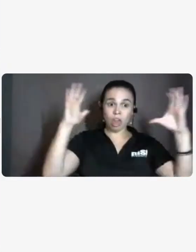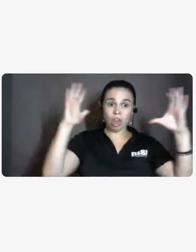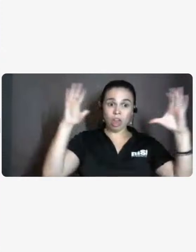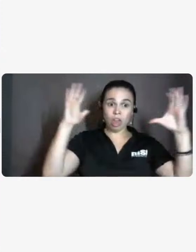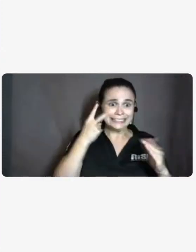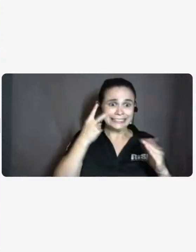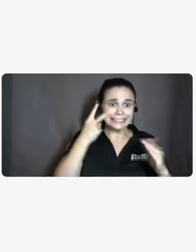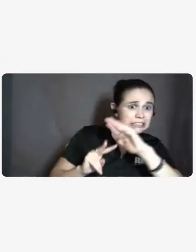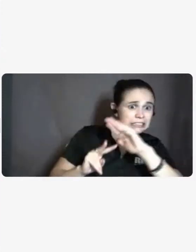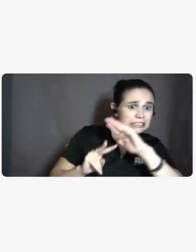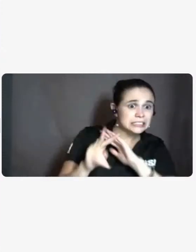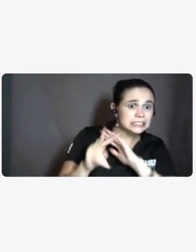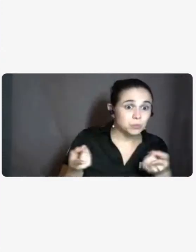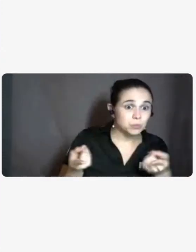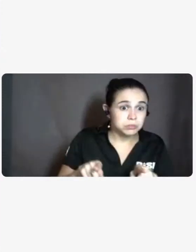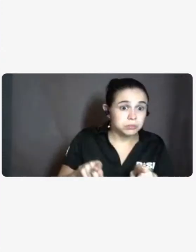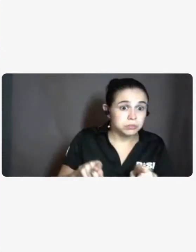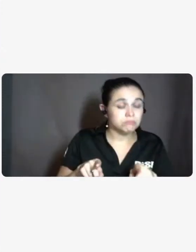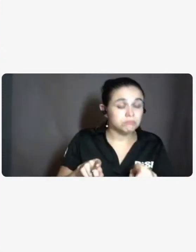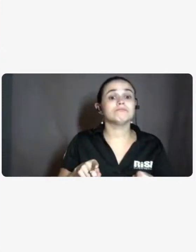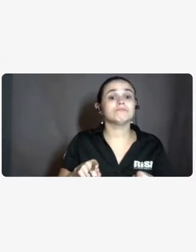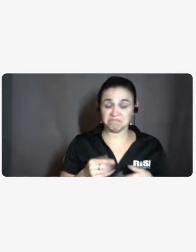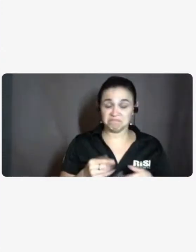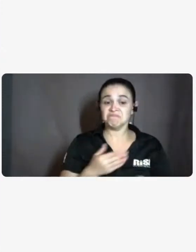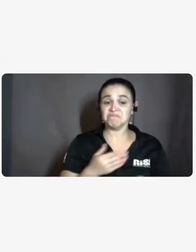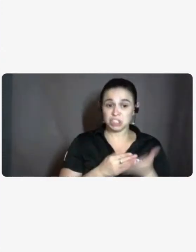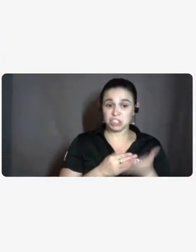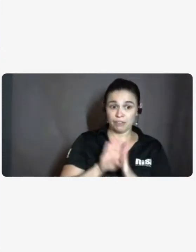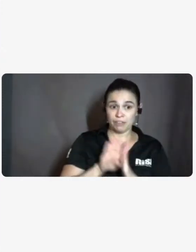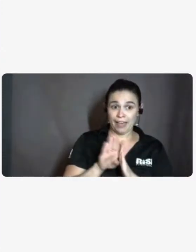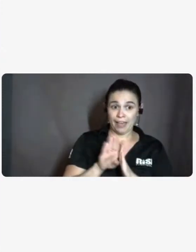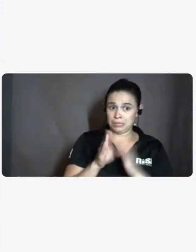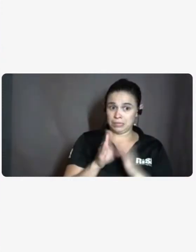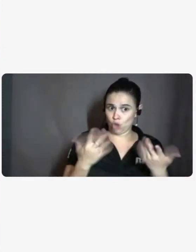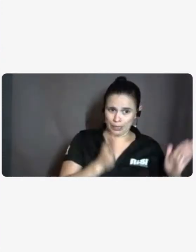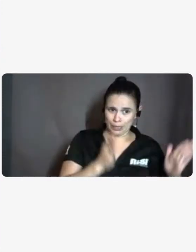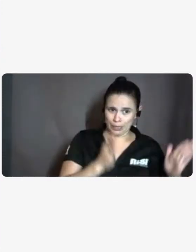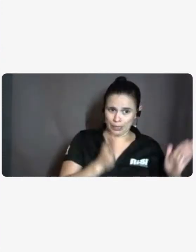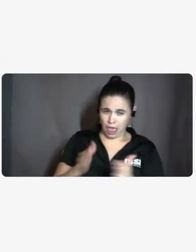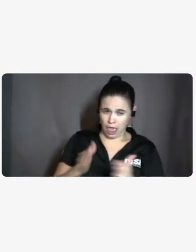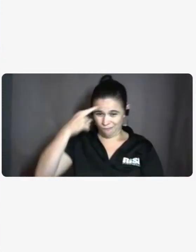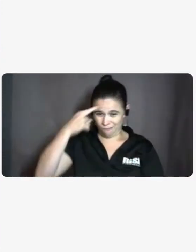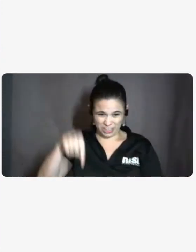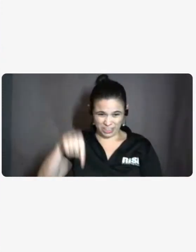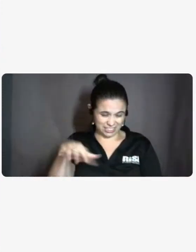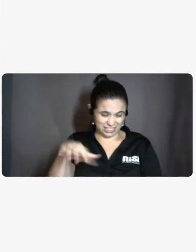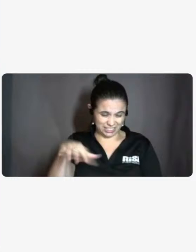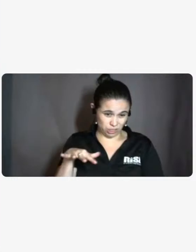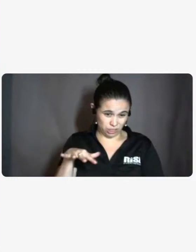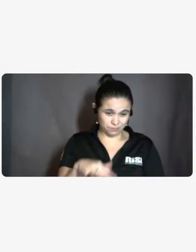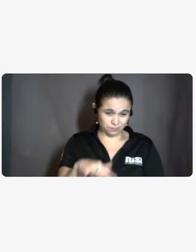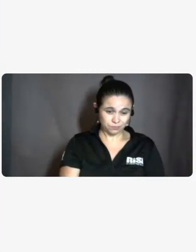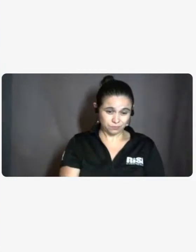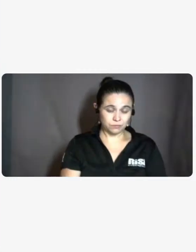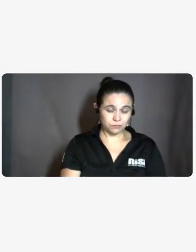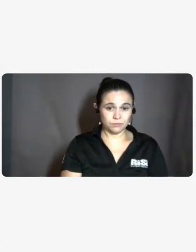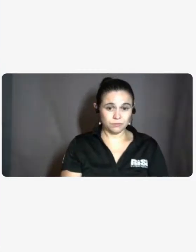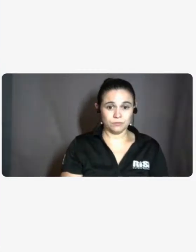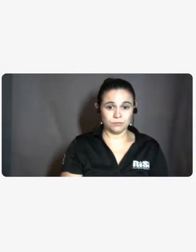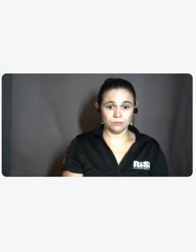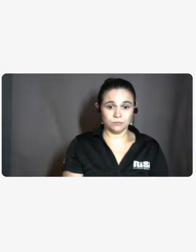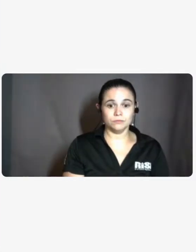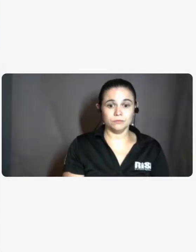will be coming into this area. So we identified